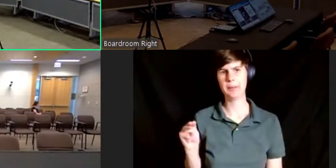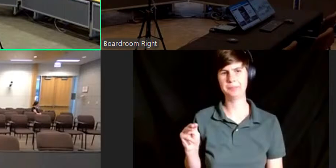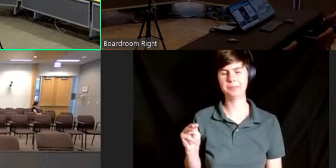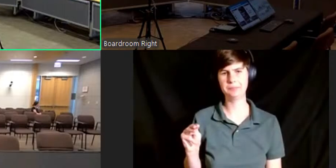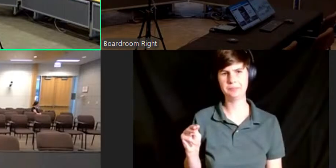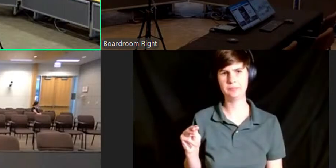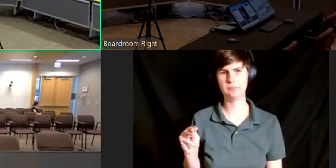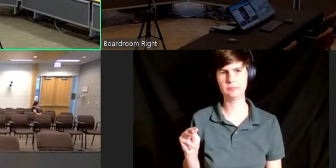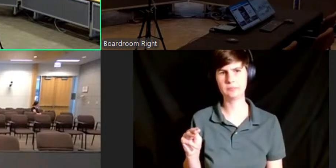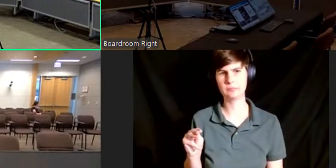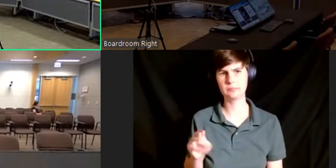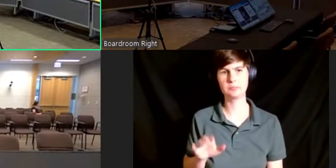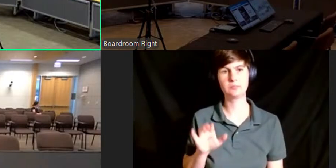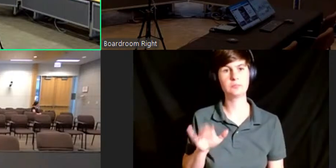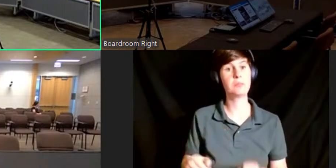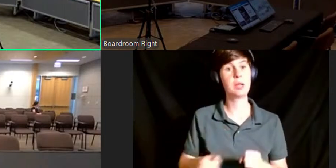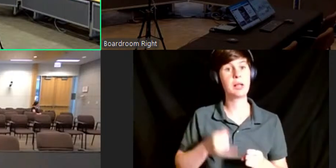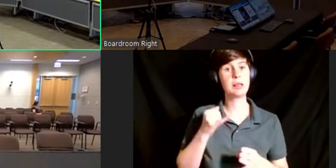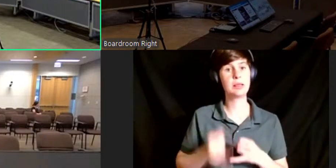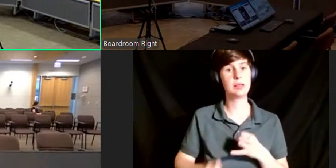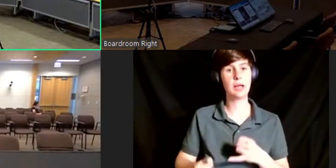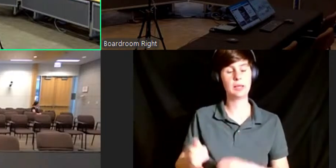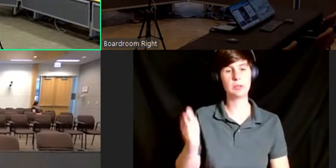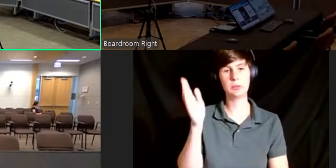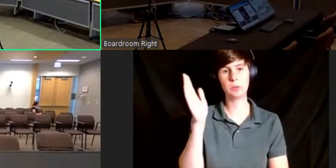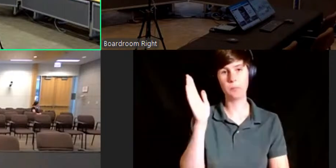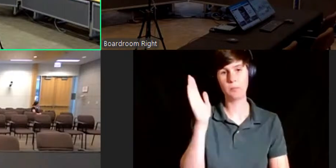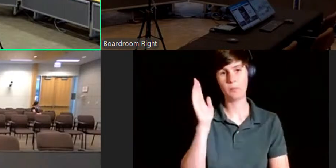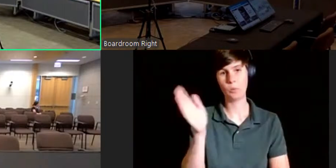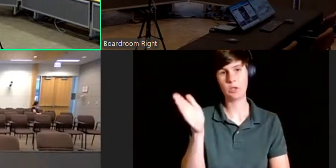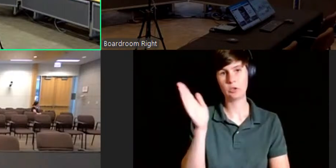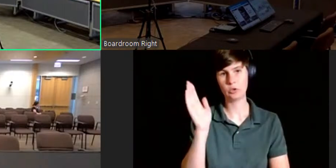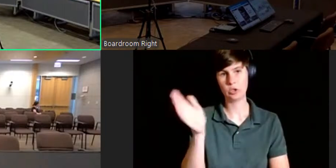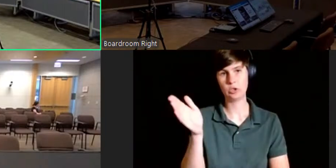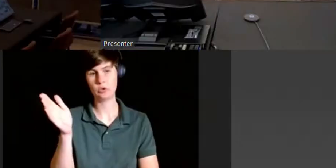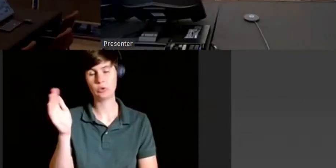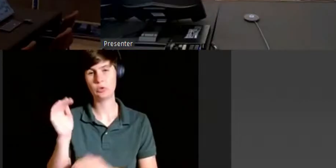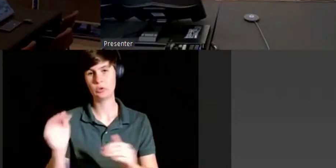that is the last presentation. Next up,